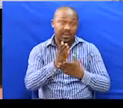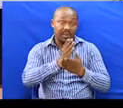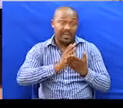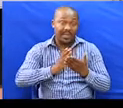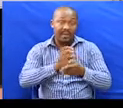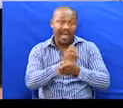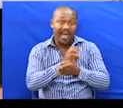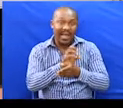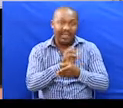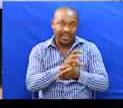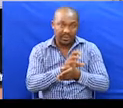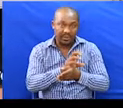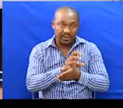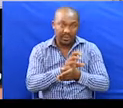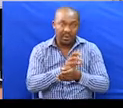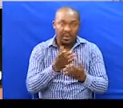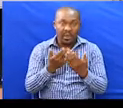characters that you differ.